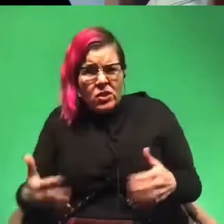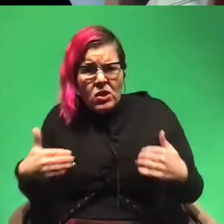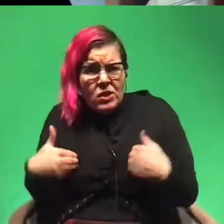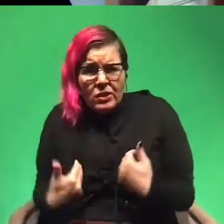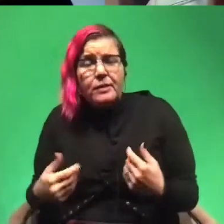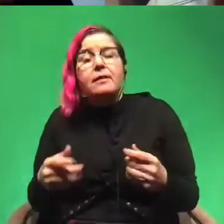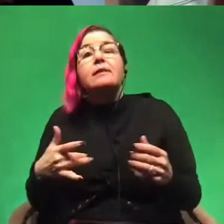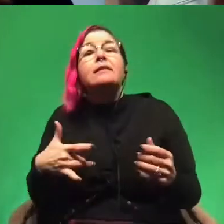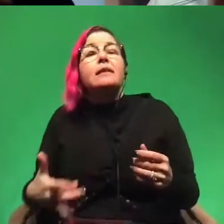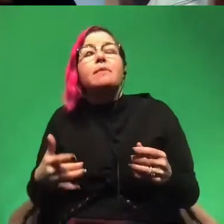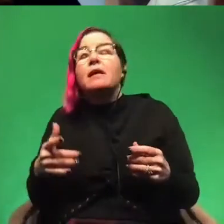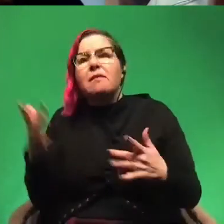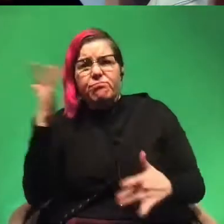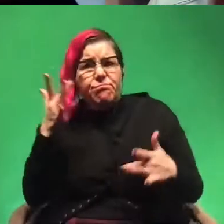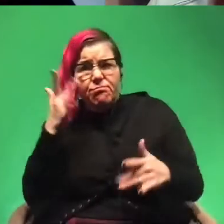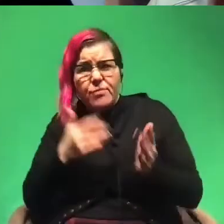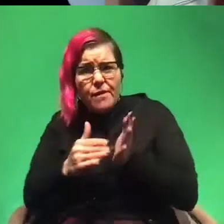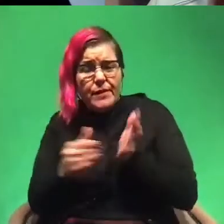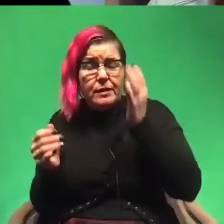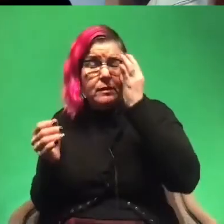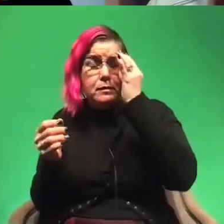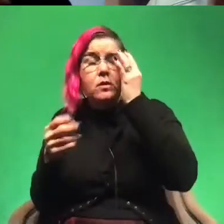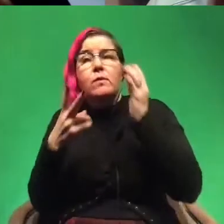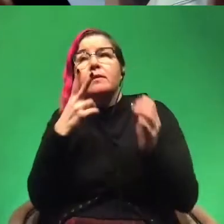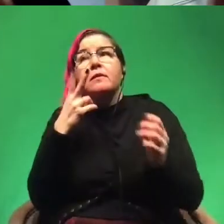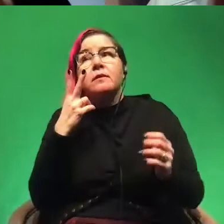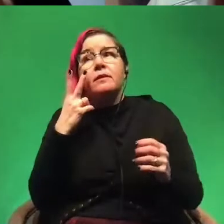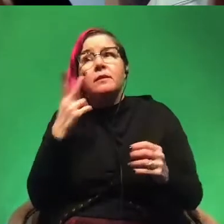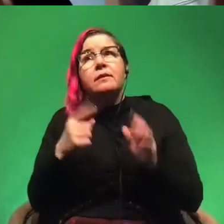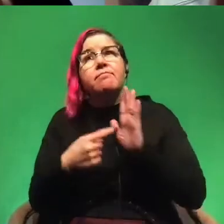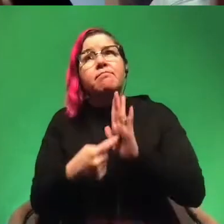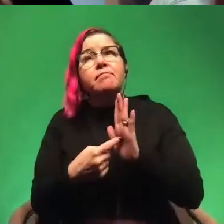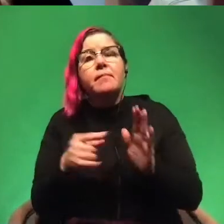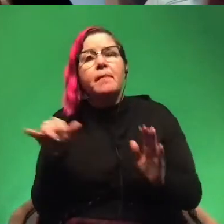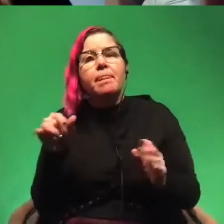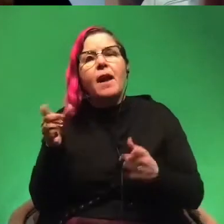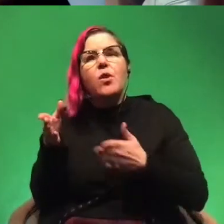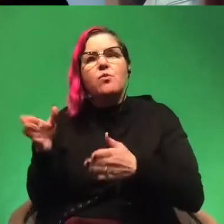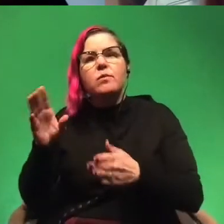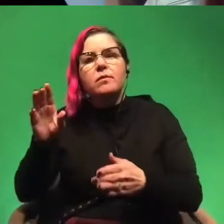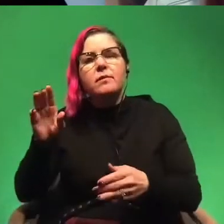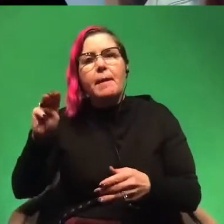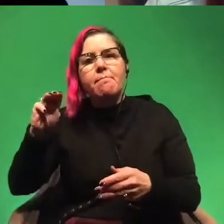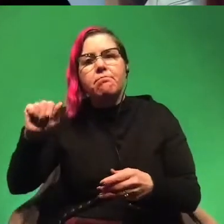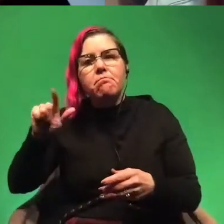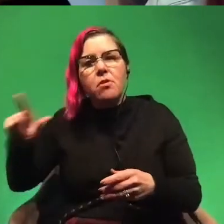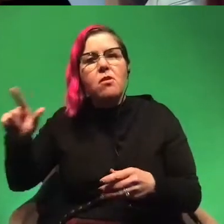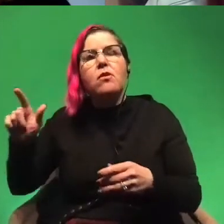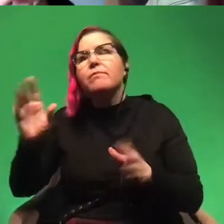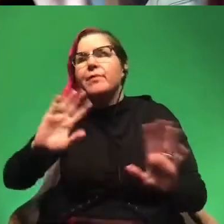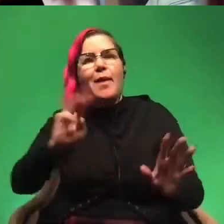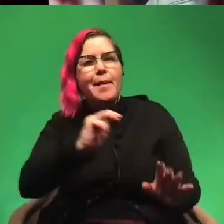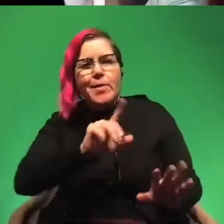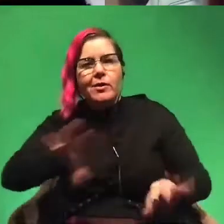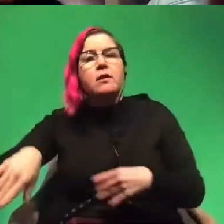usually chronically ill. And so when we see instances of like the roadside malls, or we see, I'm sorry, not roadside